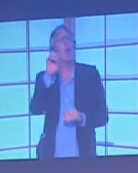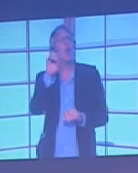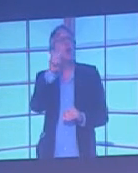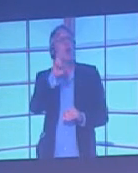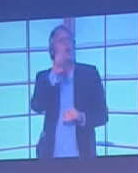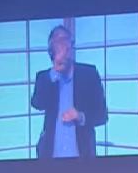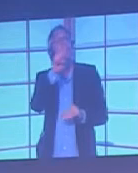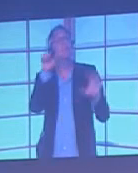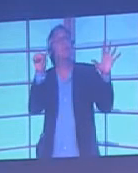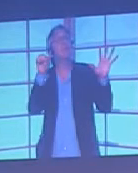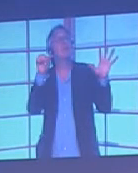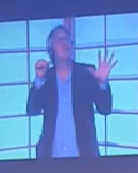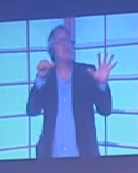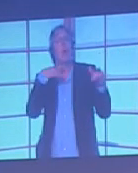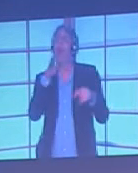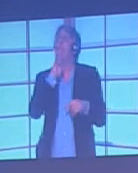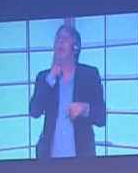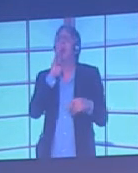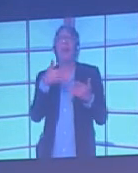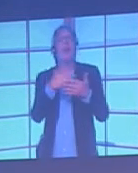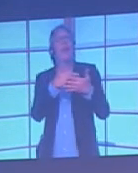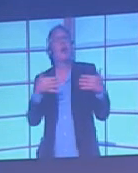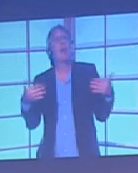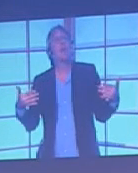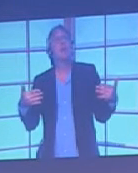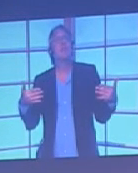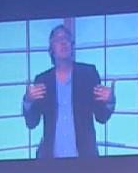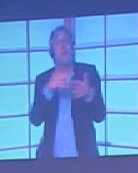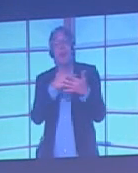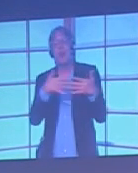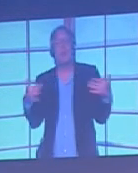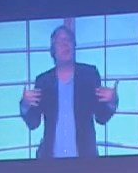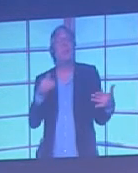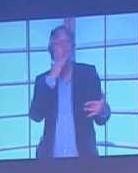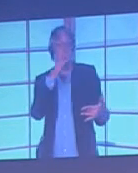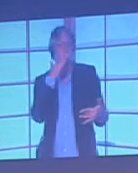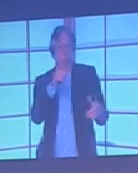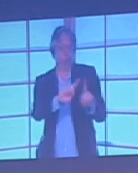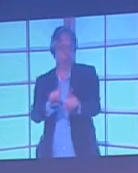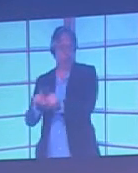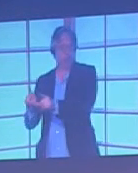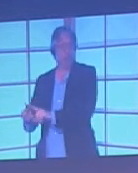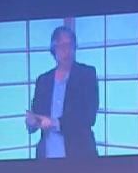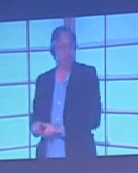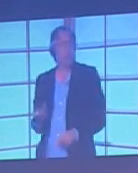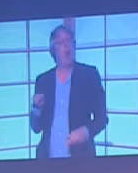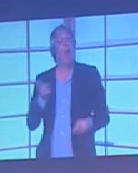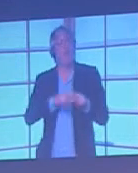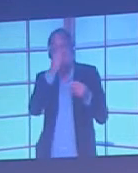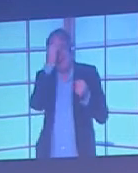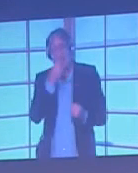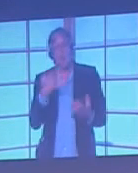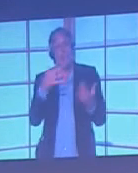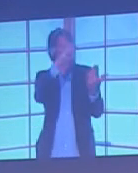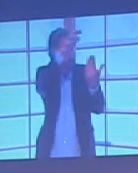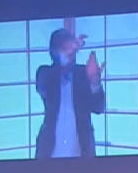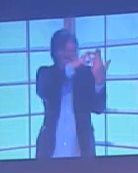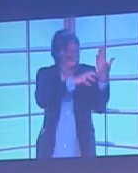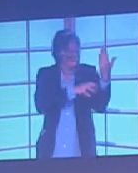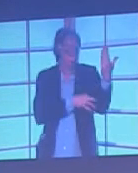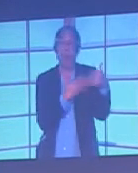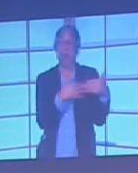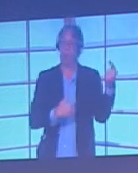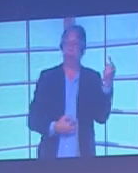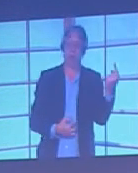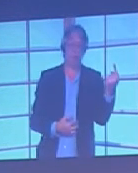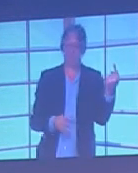today. So when information is only written in long text in one language, it doesn't serve any purpose. So